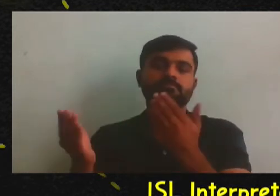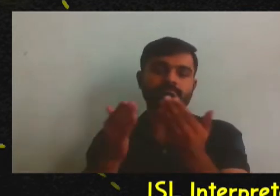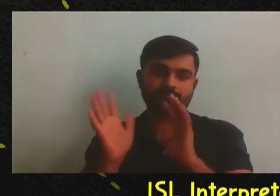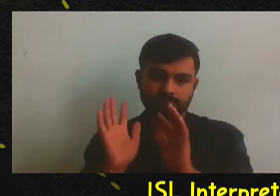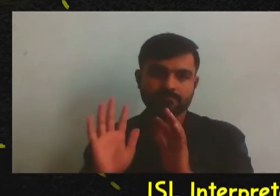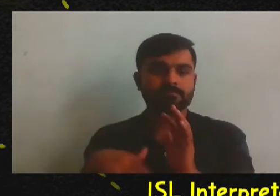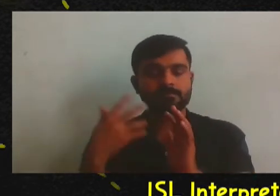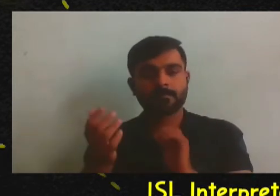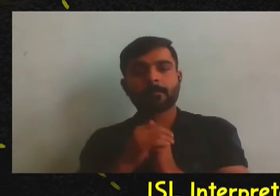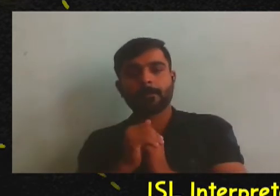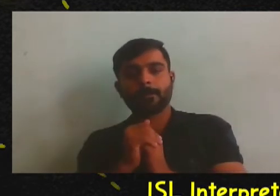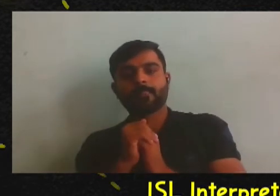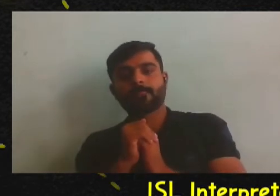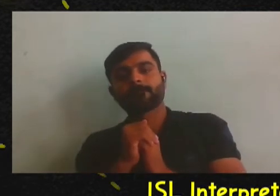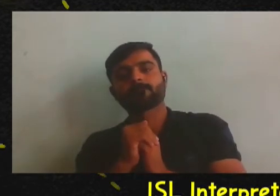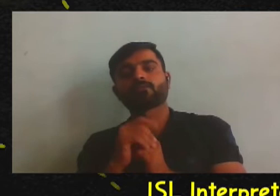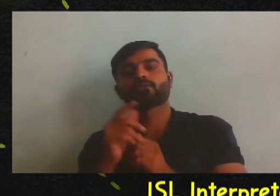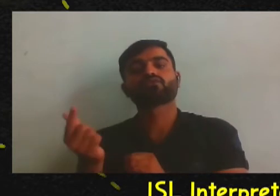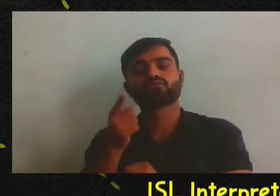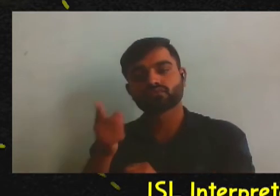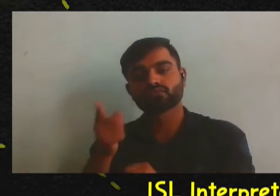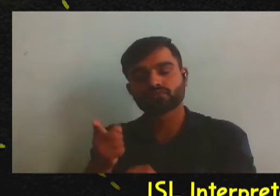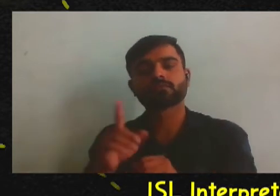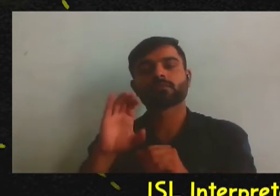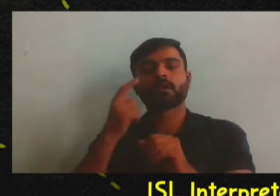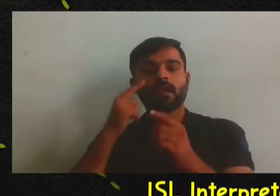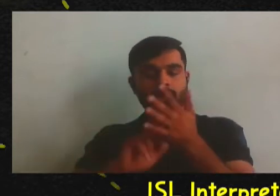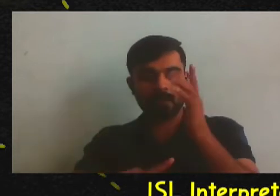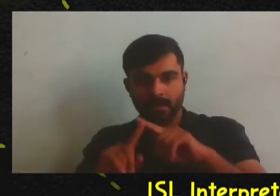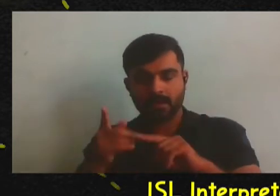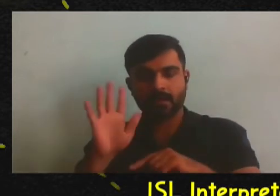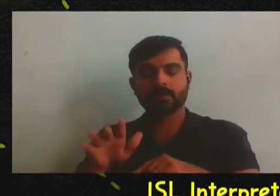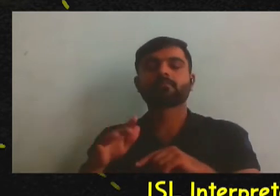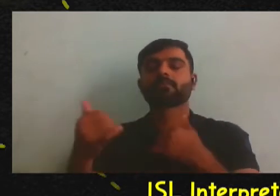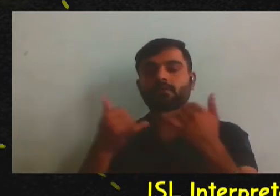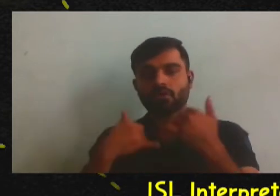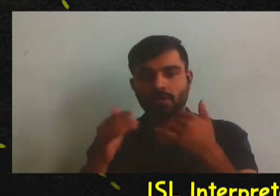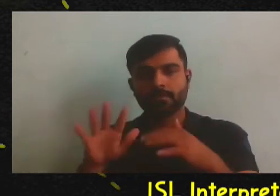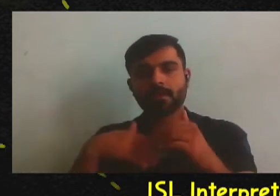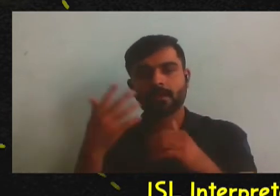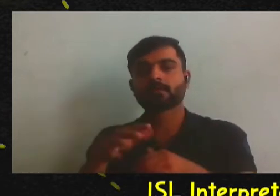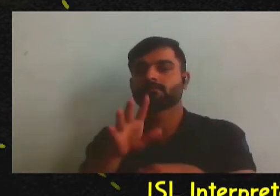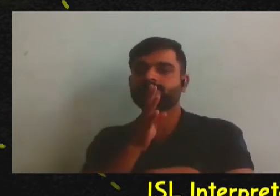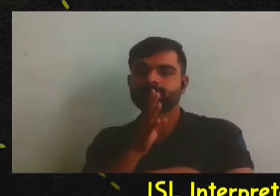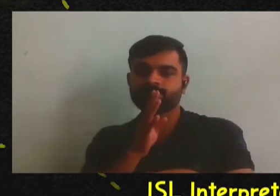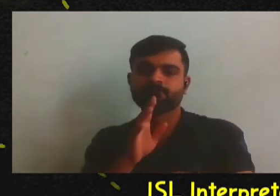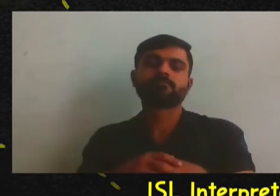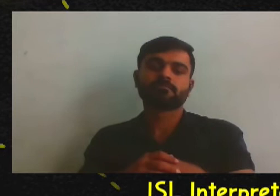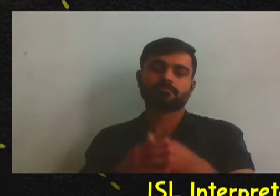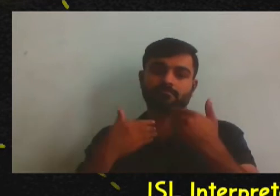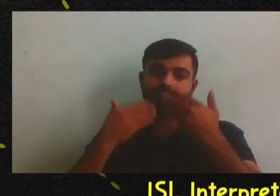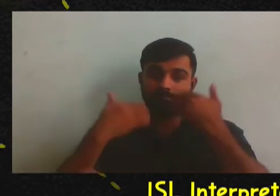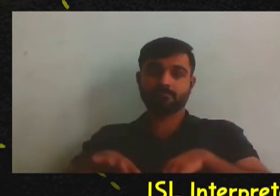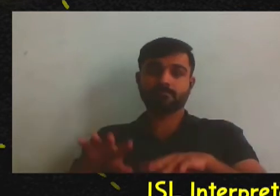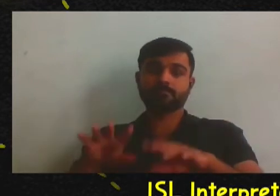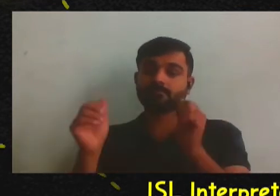as opposed to you as a client calling me up and speaking to me. And I have to keep telling